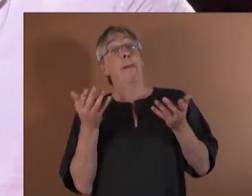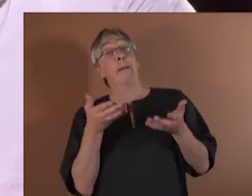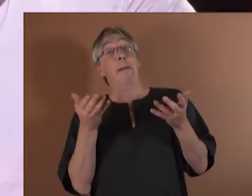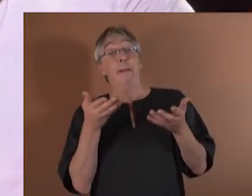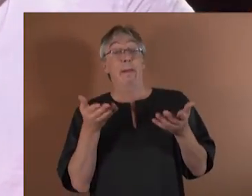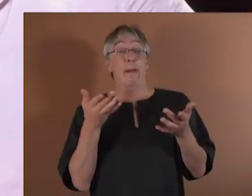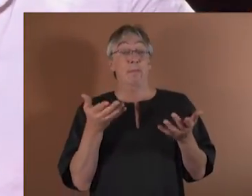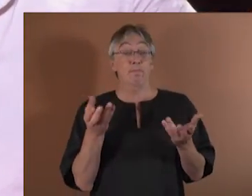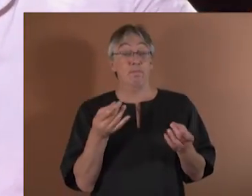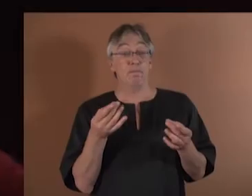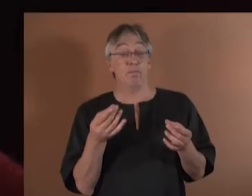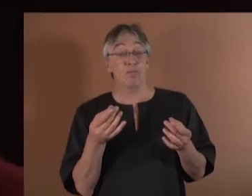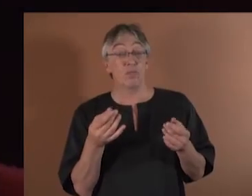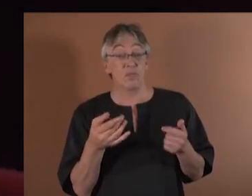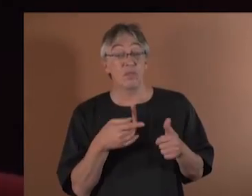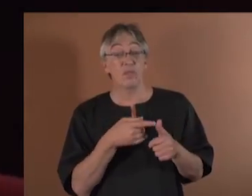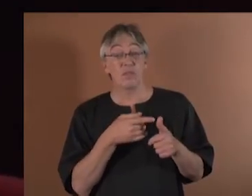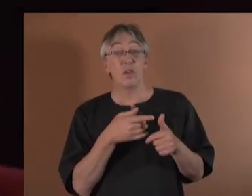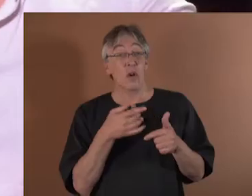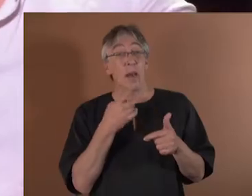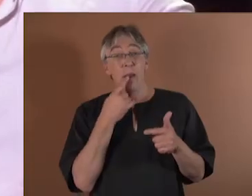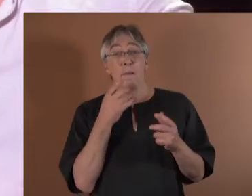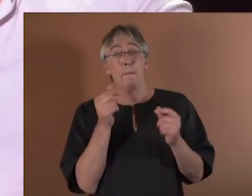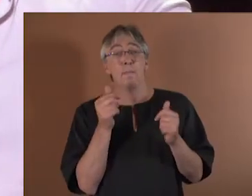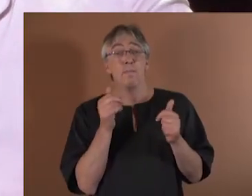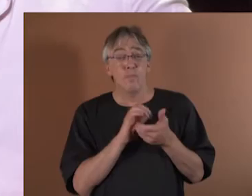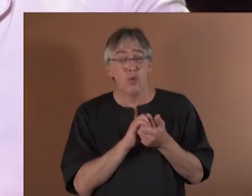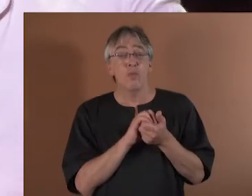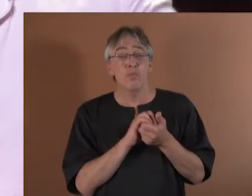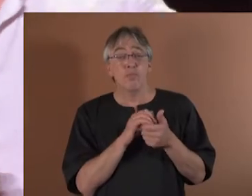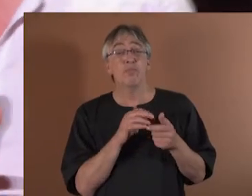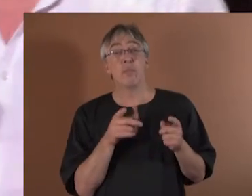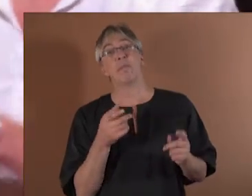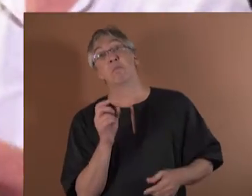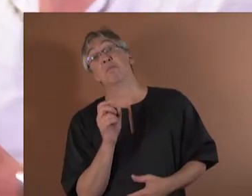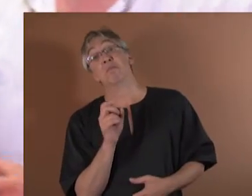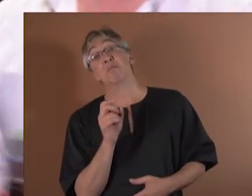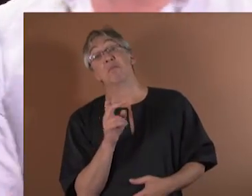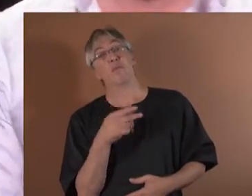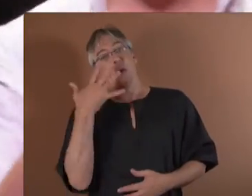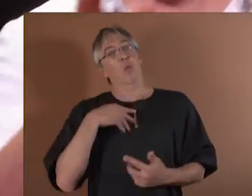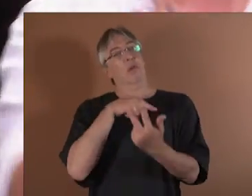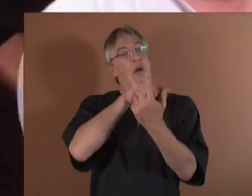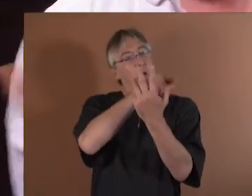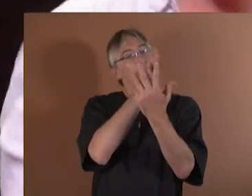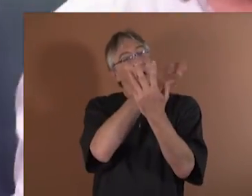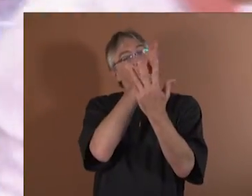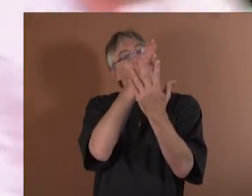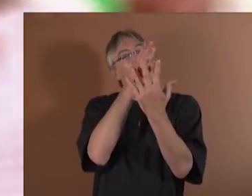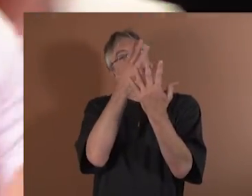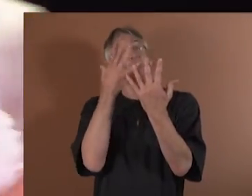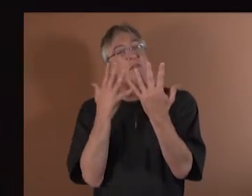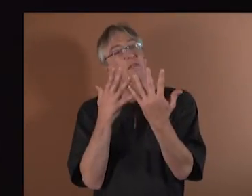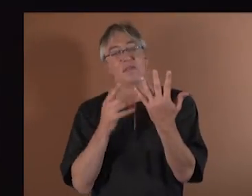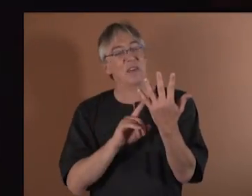it's accessible to everybody. Yeah. That's how it feels. Yes. Okay. I was going to do all five of them, but I think it's better that I explain